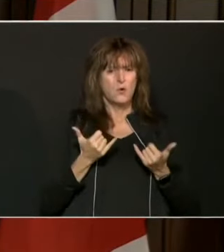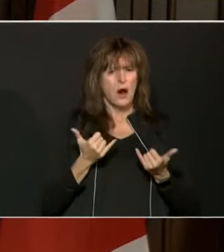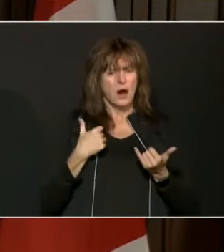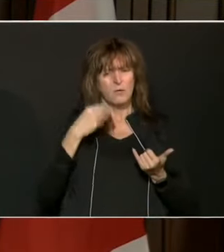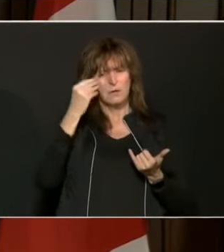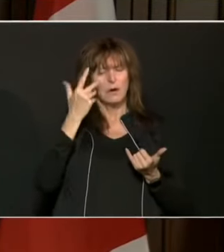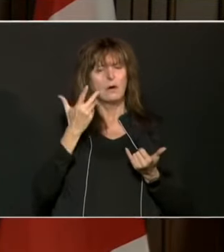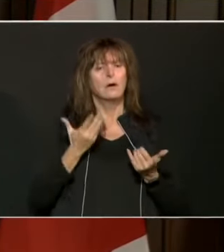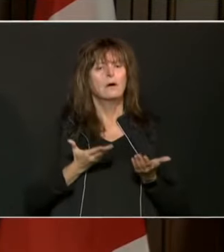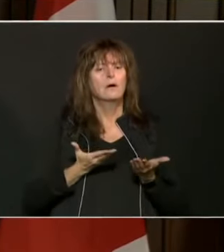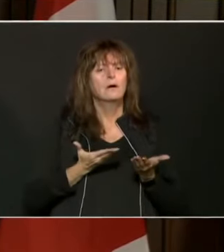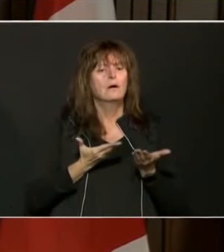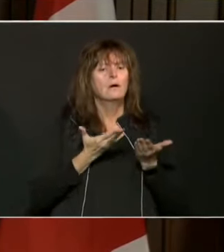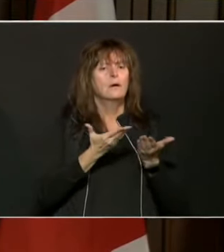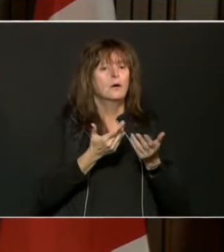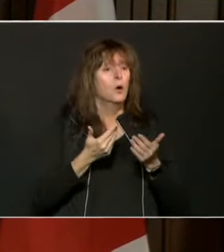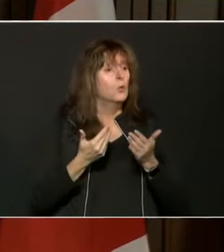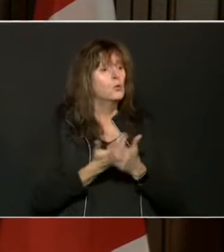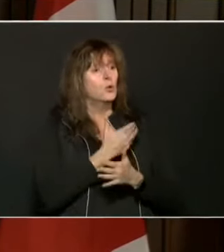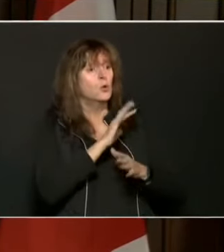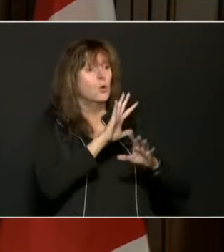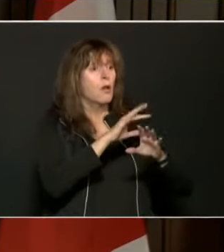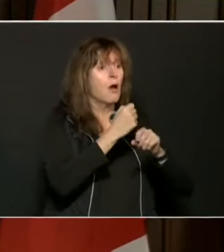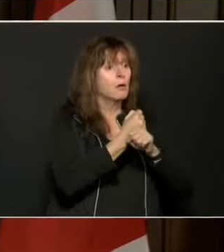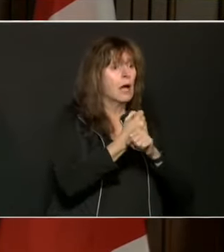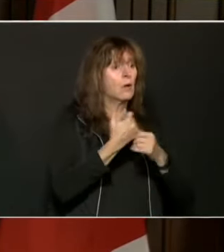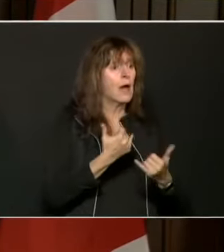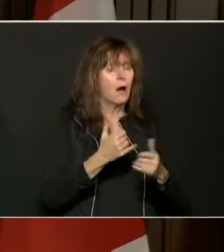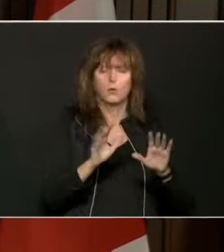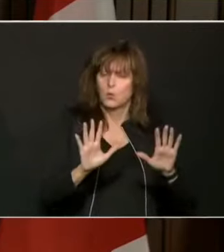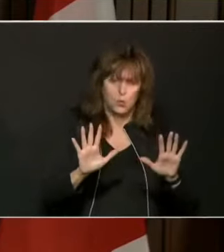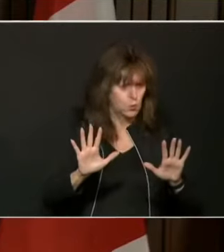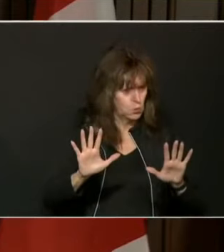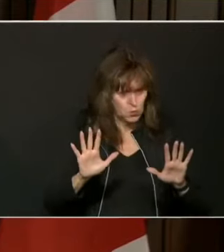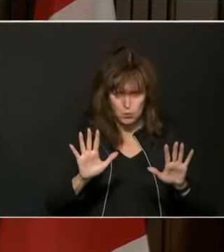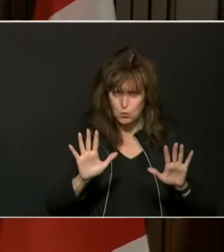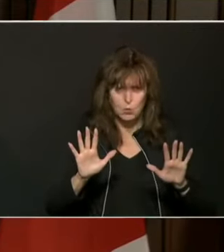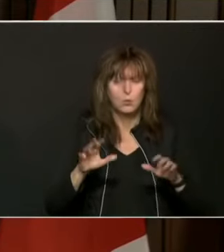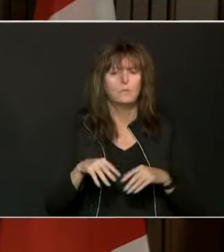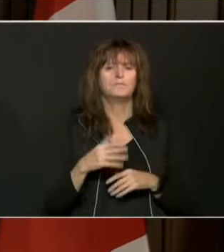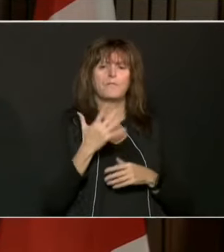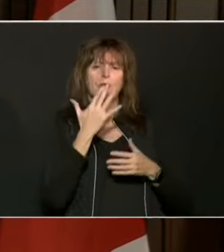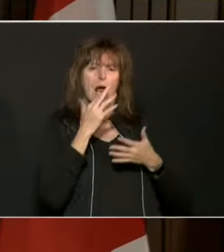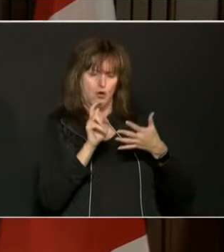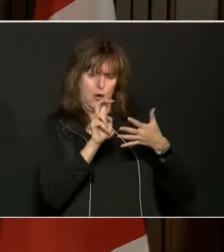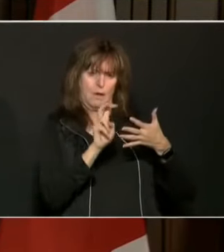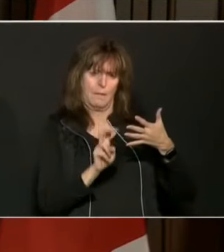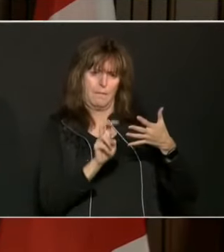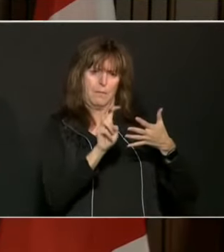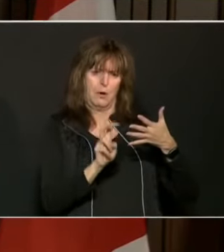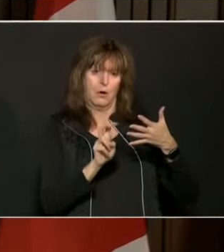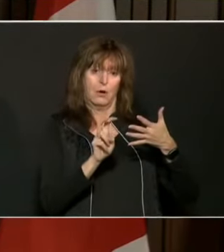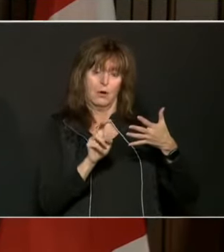at this stage. But there will be some other movements within the different color zones that we'll be bringing to you tomorrow.